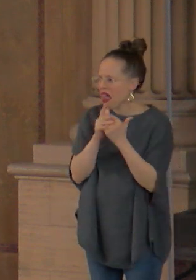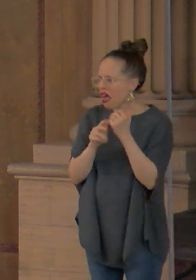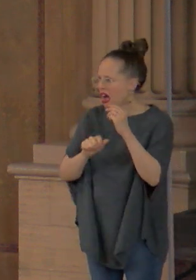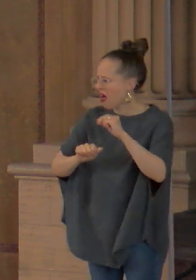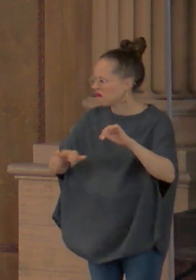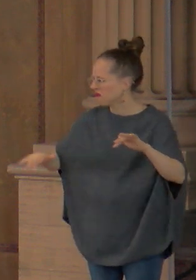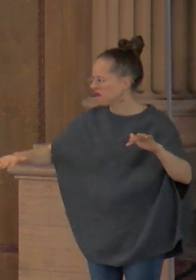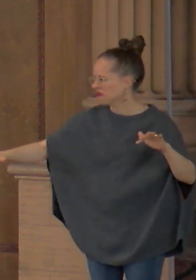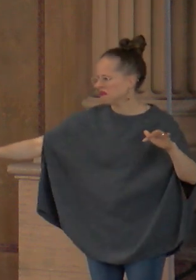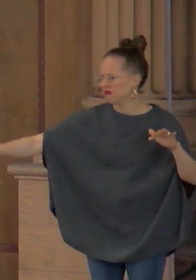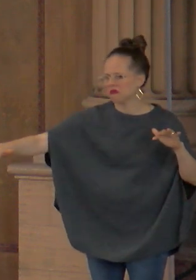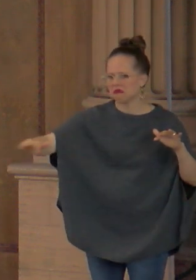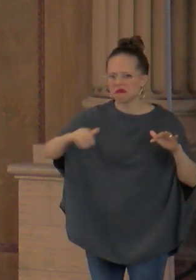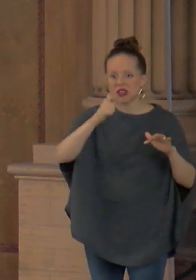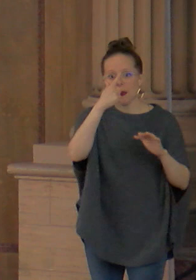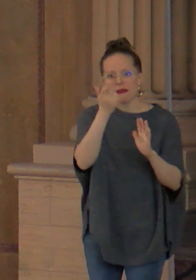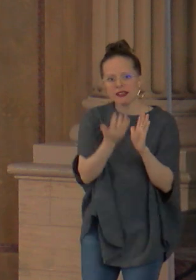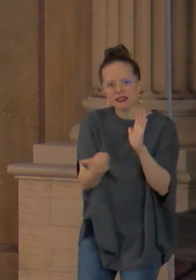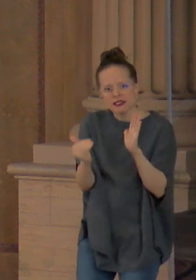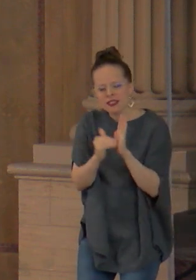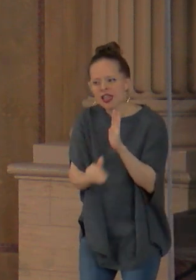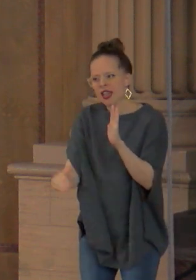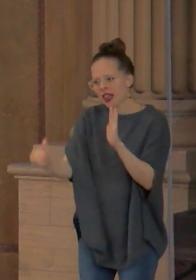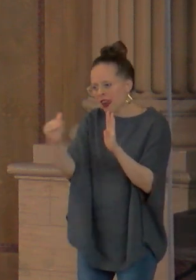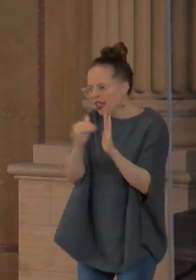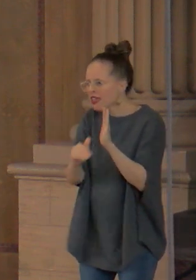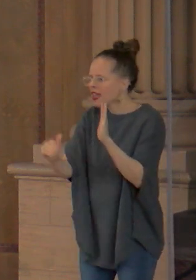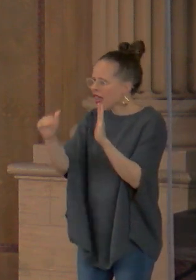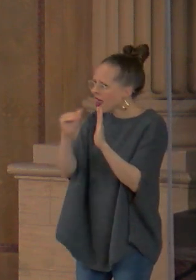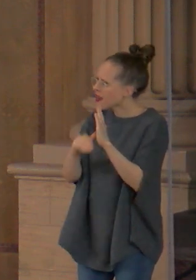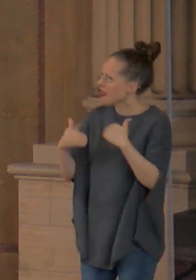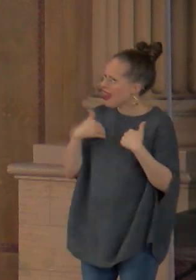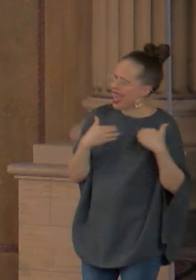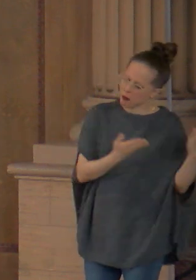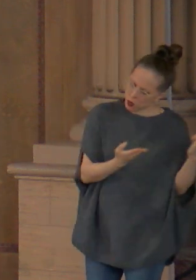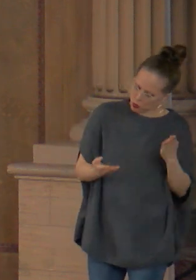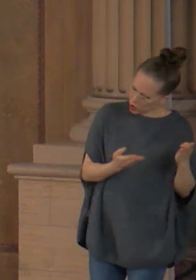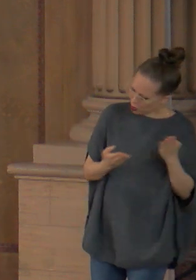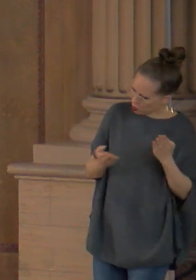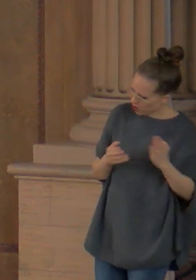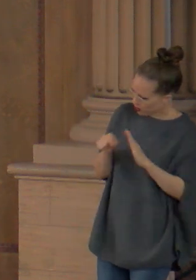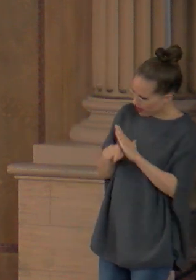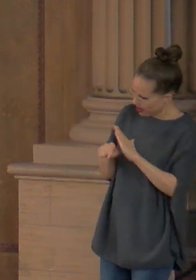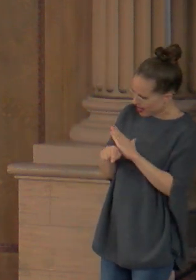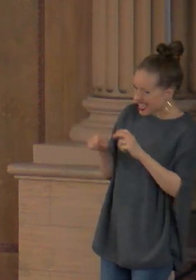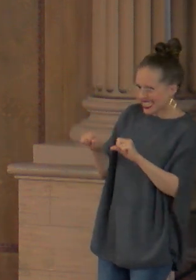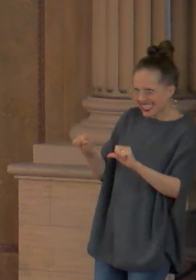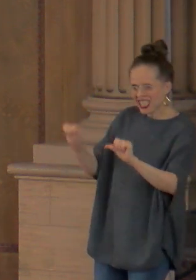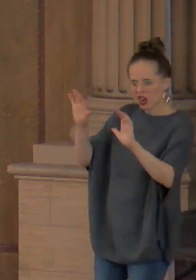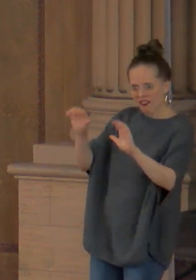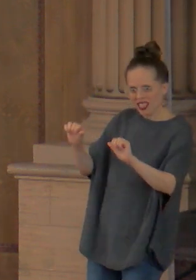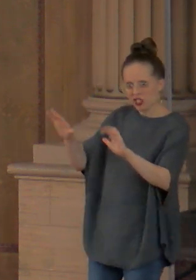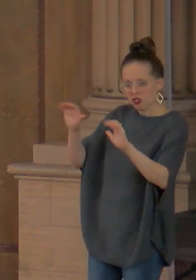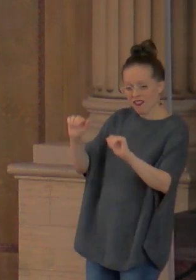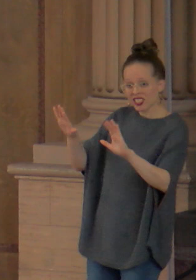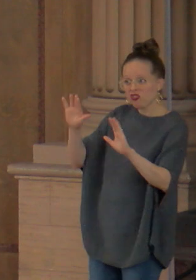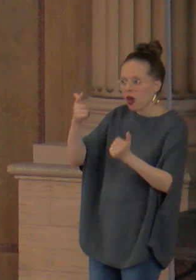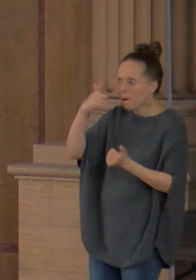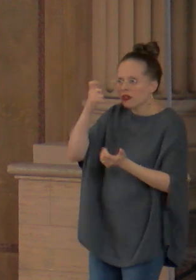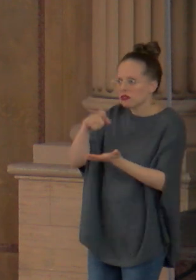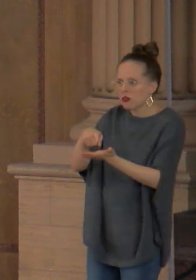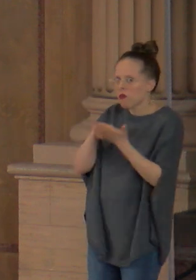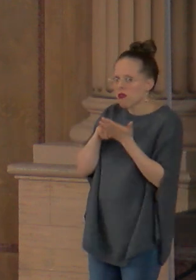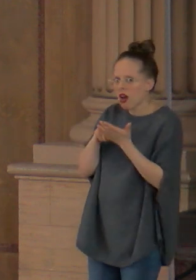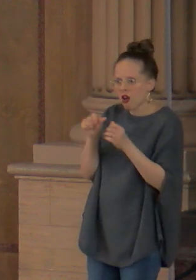and again you had to make the sacrifices. It was never fully enough. The whole thing was there to remind us that we need to have our sins atoned for